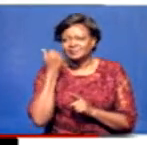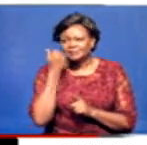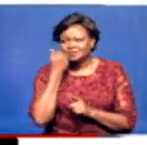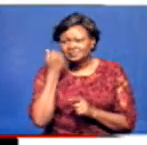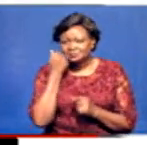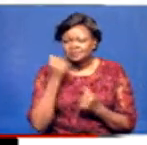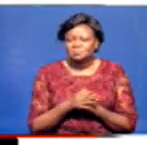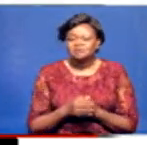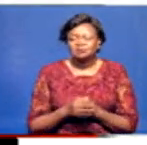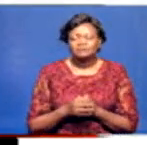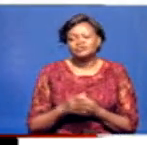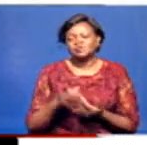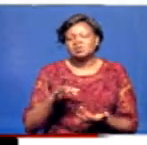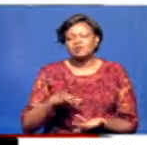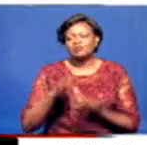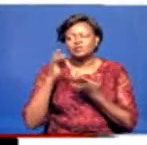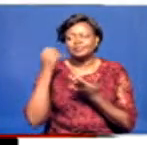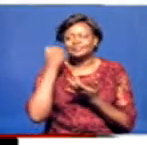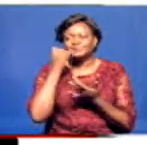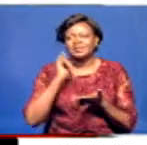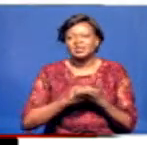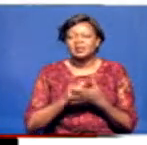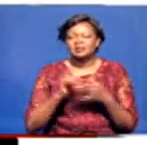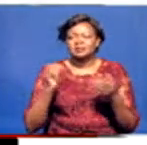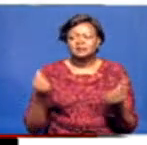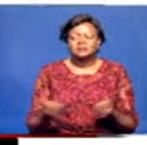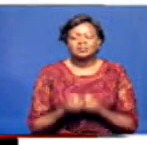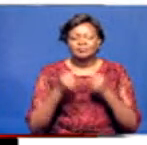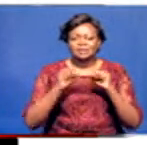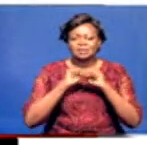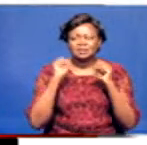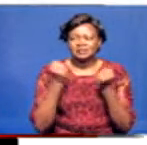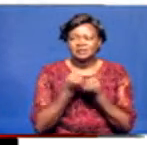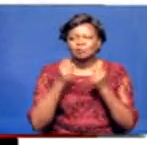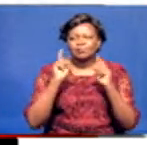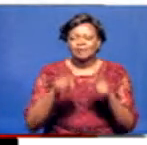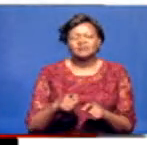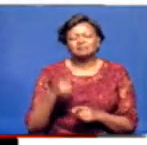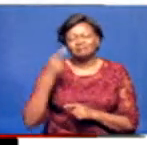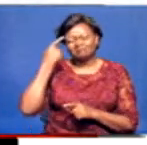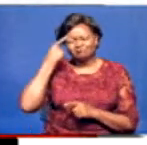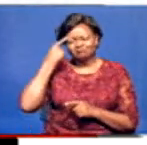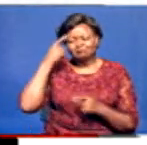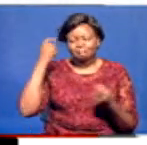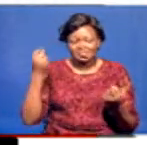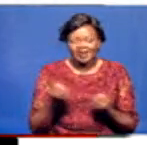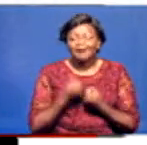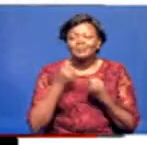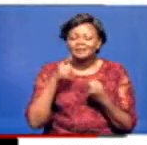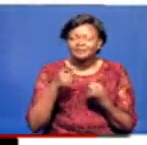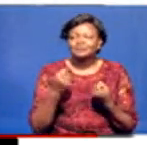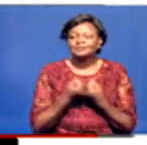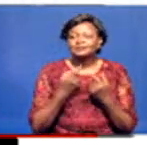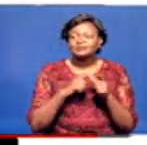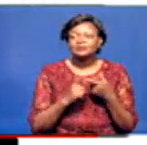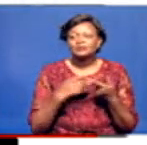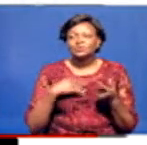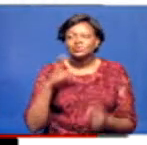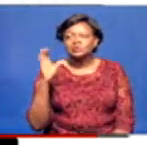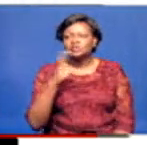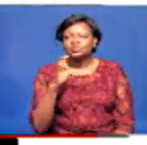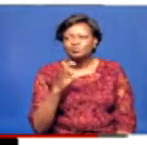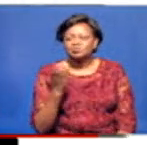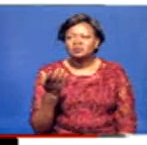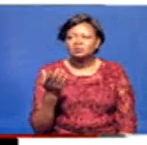unique ailments that actually are very common in our society. And we have to begin to ask ourselves, in the event that this happens, we don't want our customers and we don't want